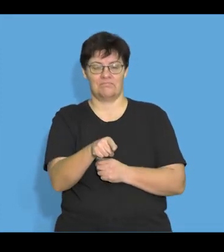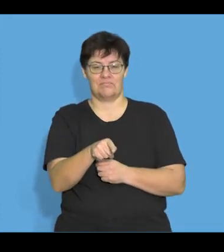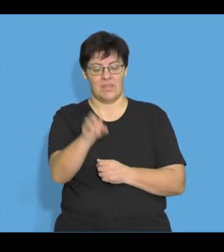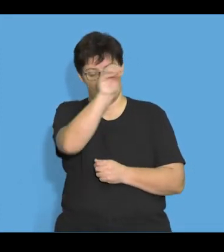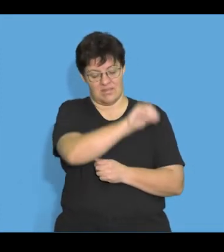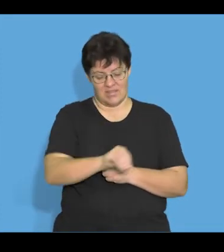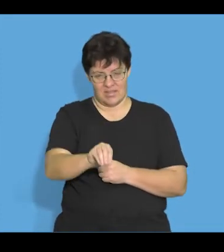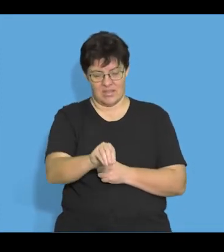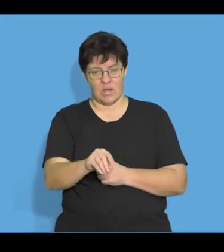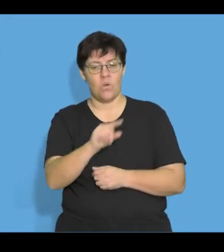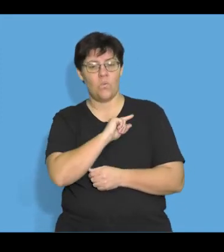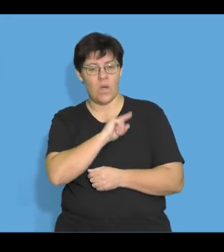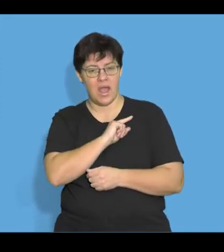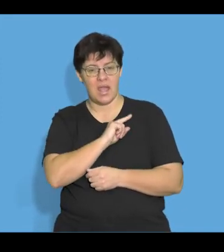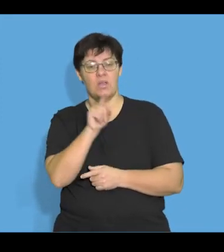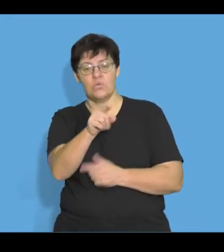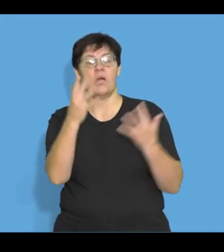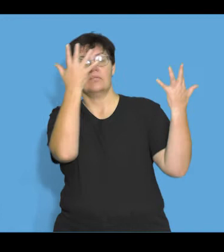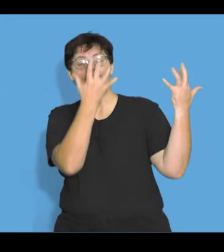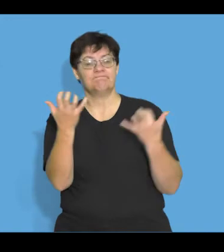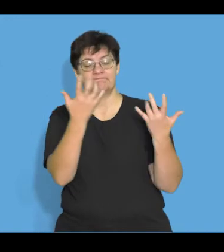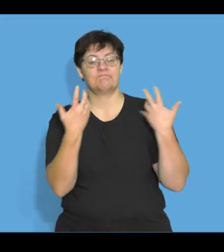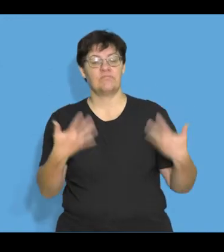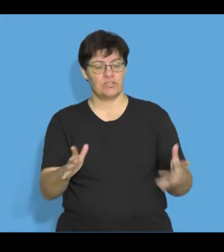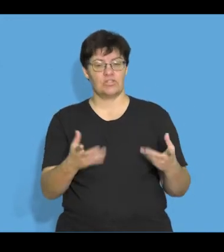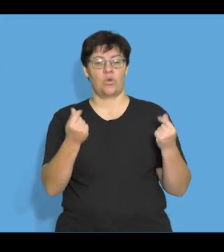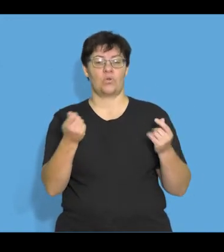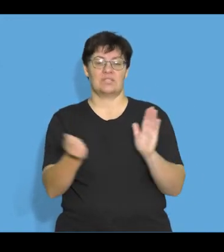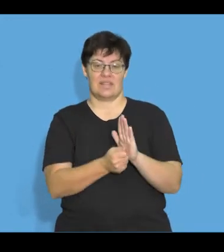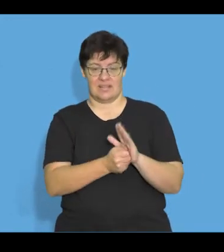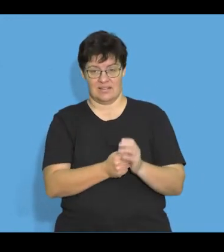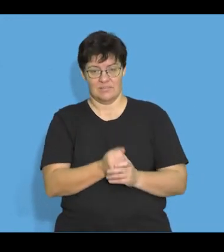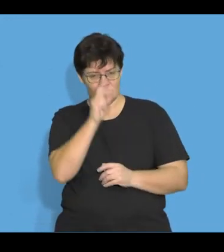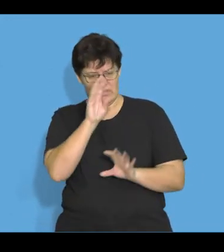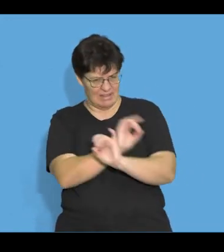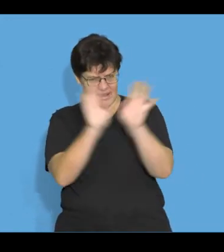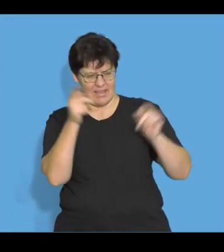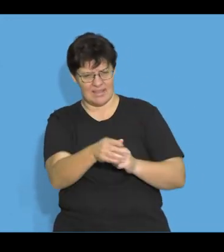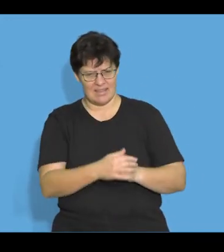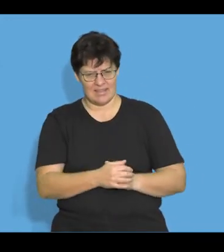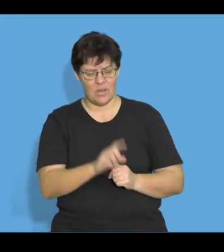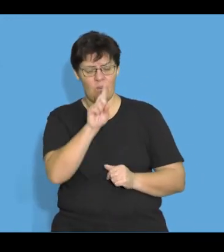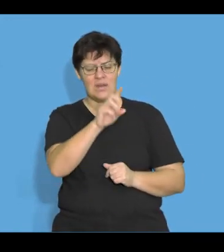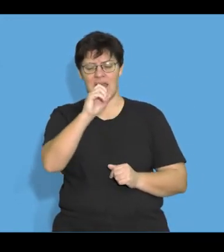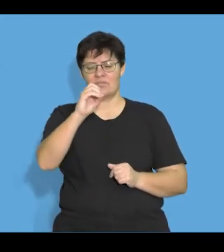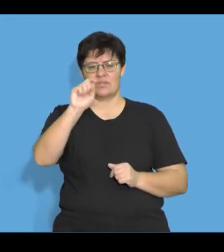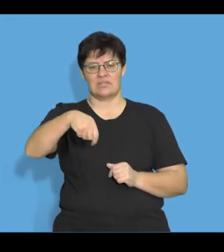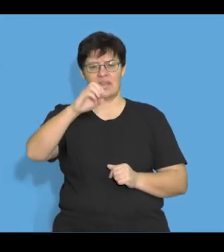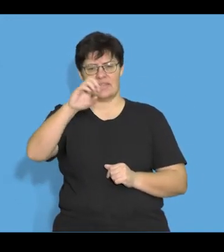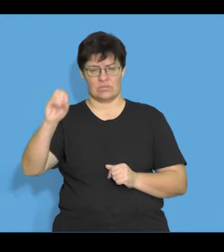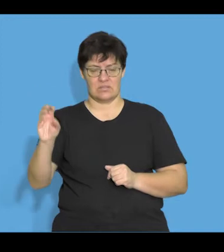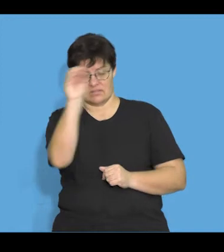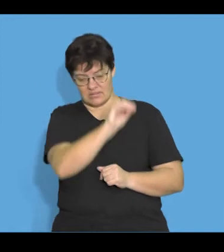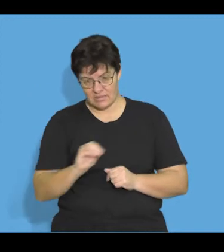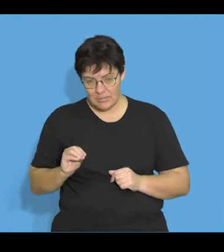here, because you calculated the cost of sales. As you can clearly see, there's your 100,000, which you bring into your